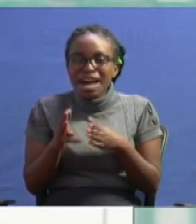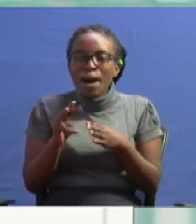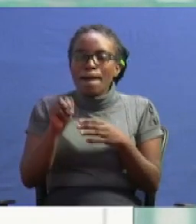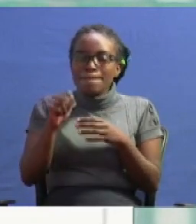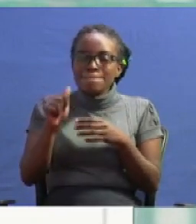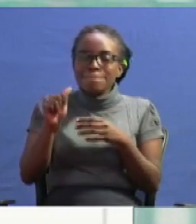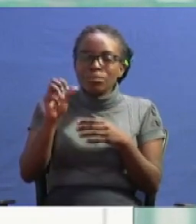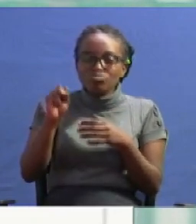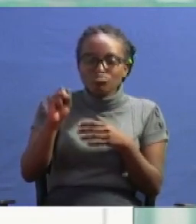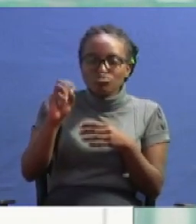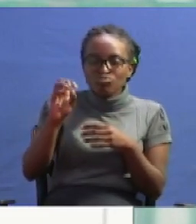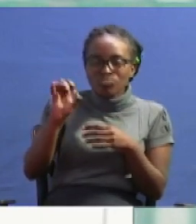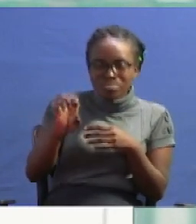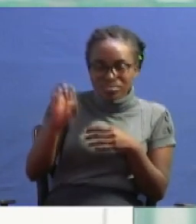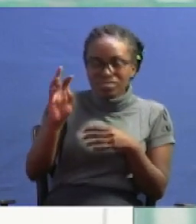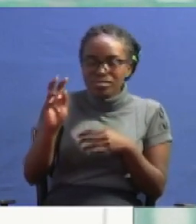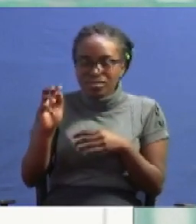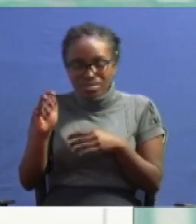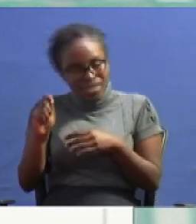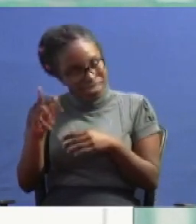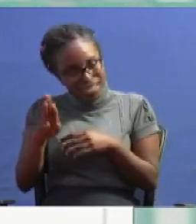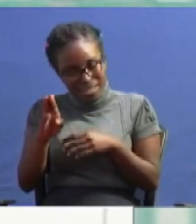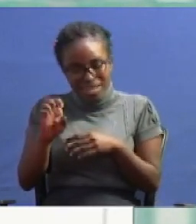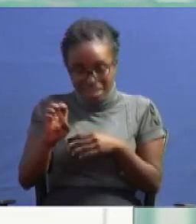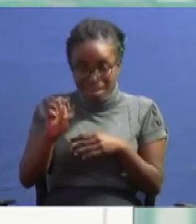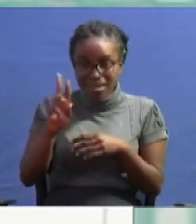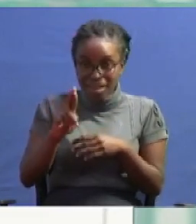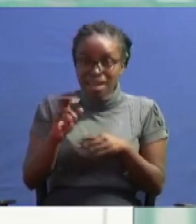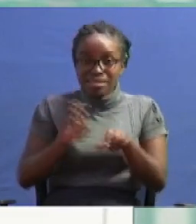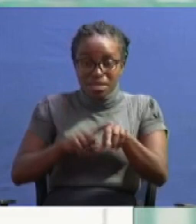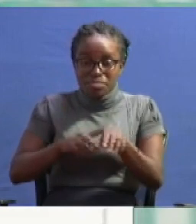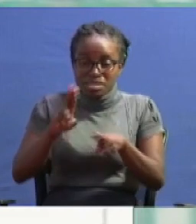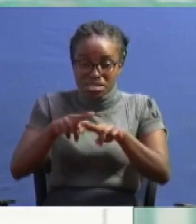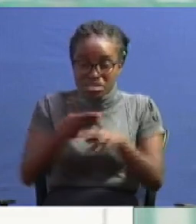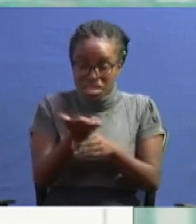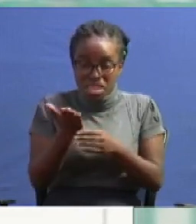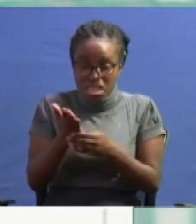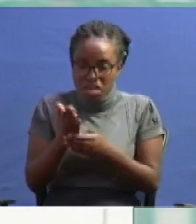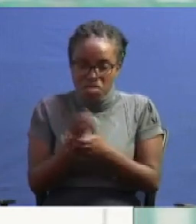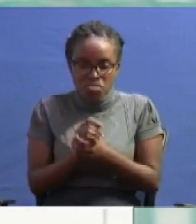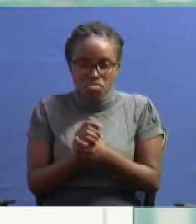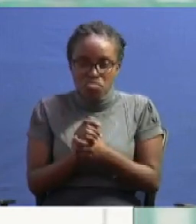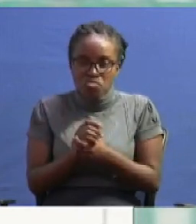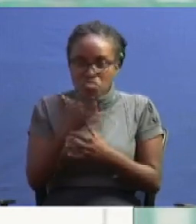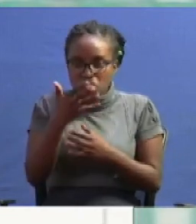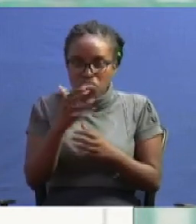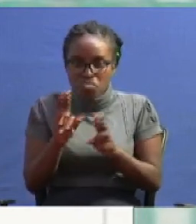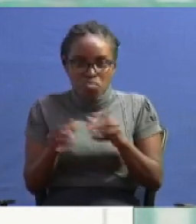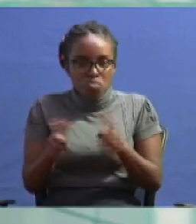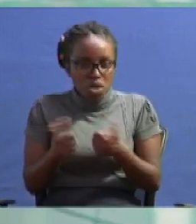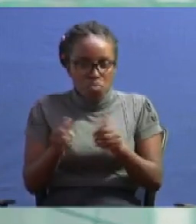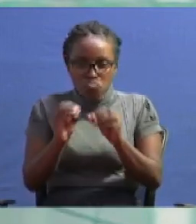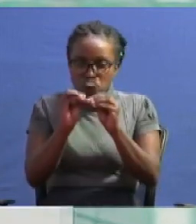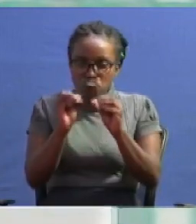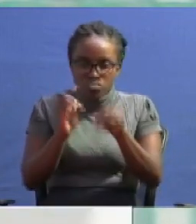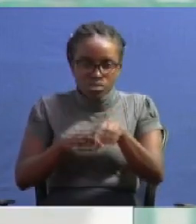is why they push agendas that are not well suited with the people, but agendas that are there to please their masters. Okay. And that